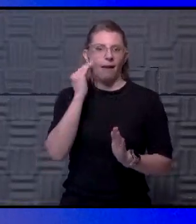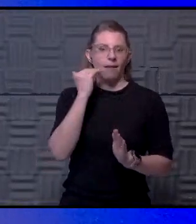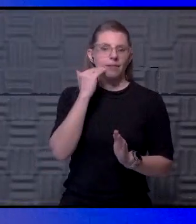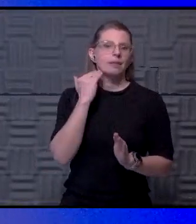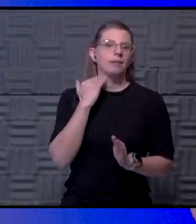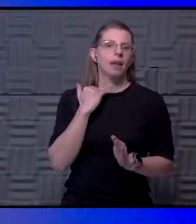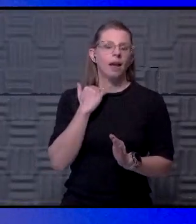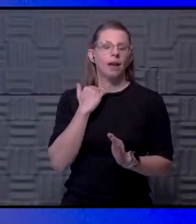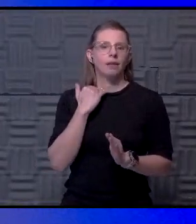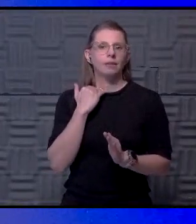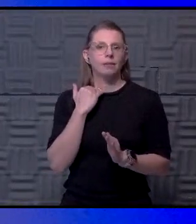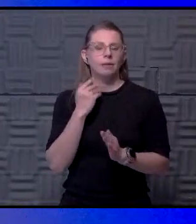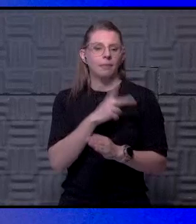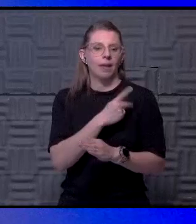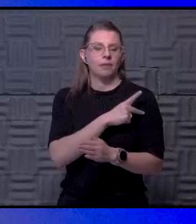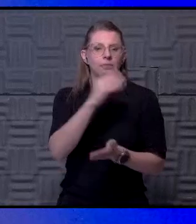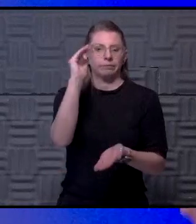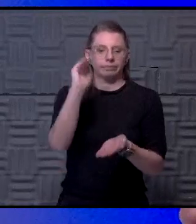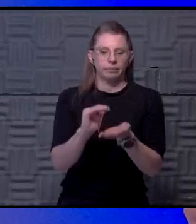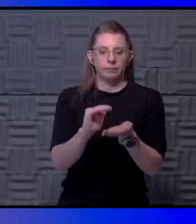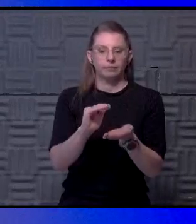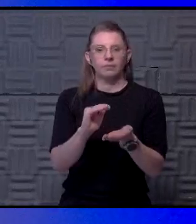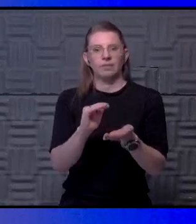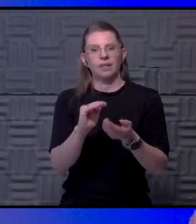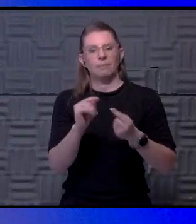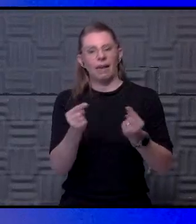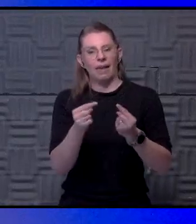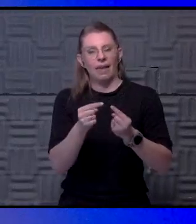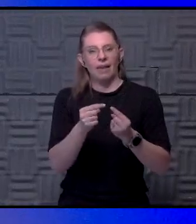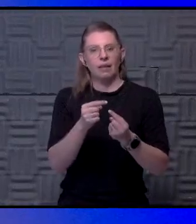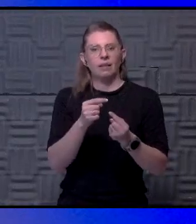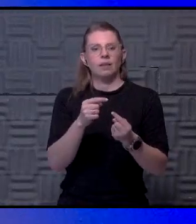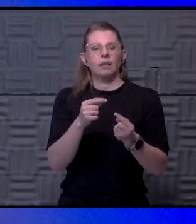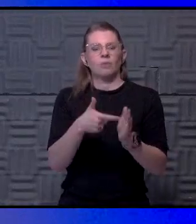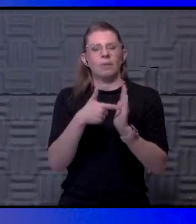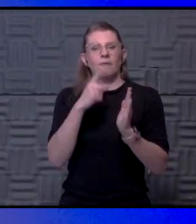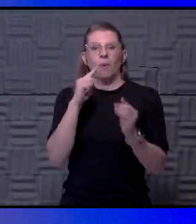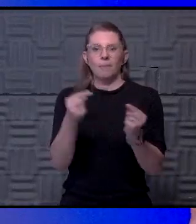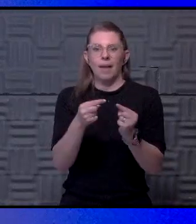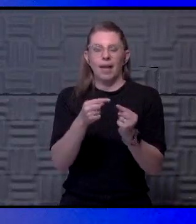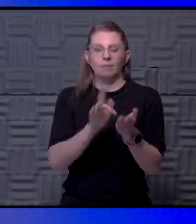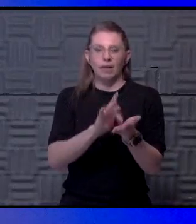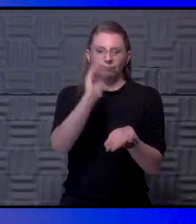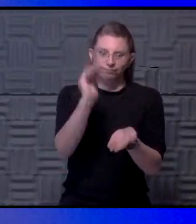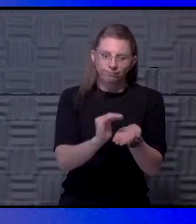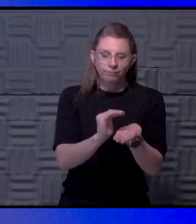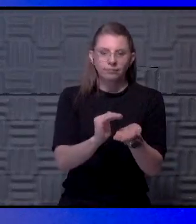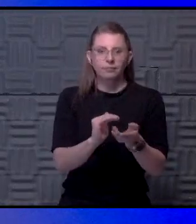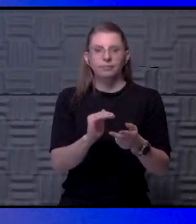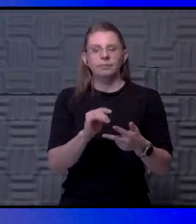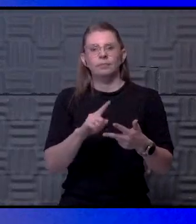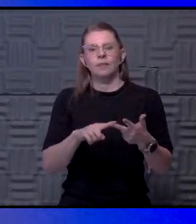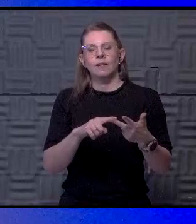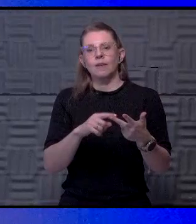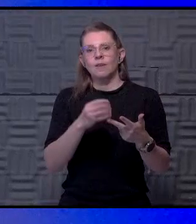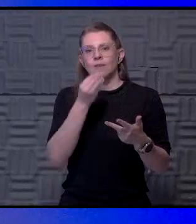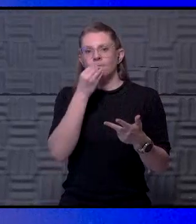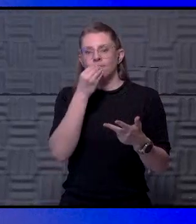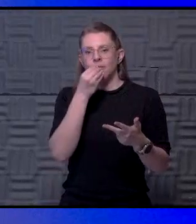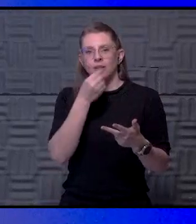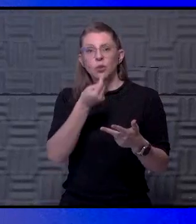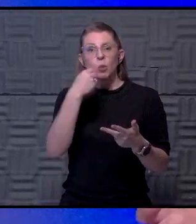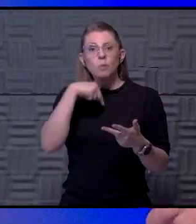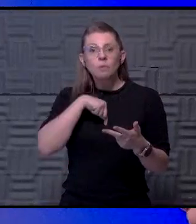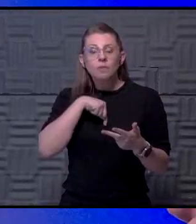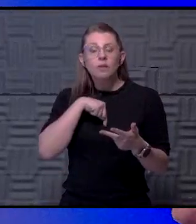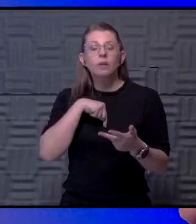decreased oral mucositis and pain and requirement for pain medications, data showing less need for feeding tubes. There's